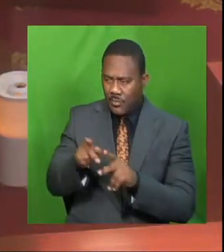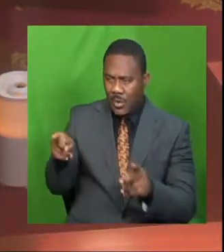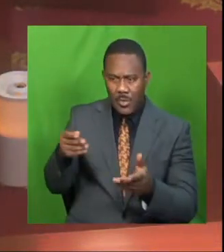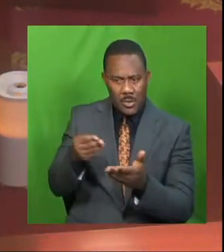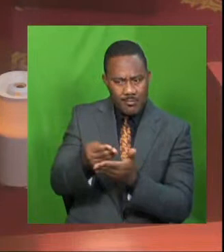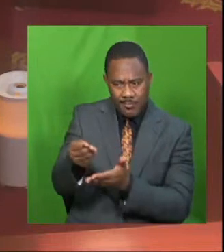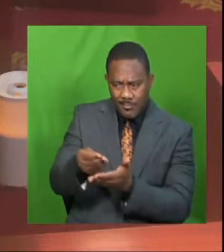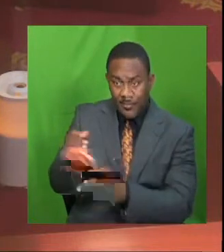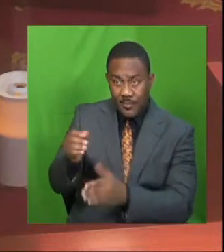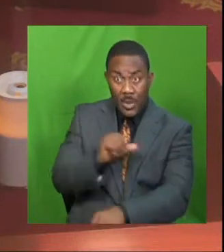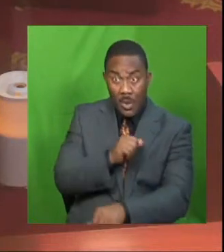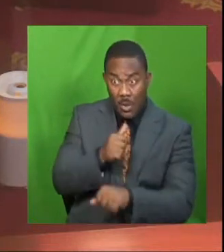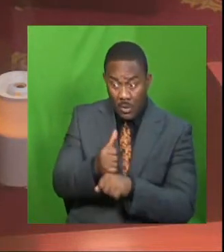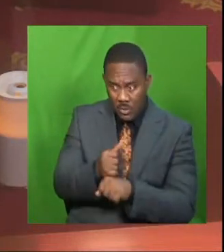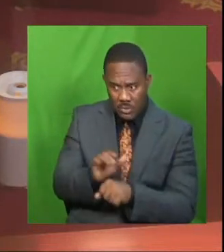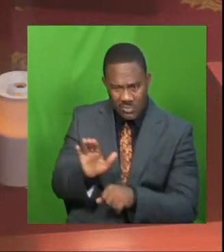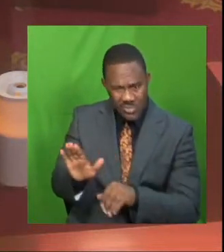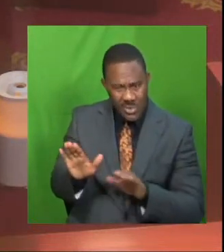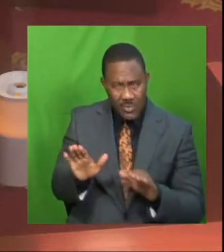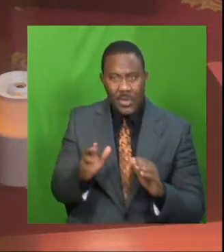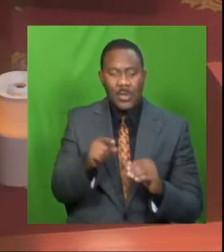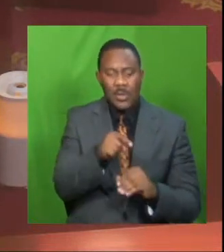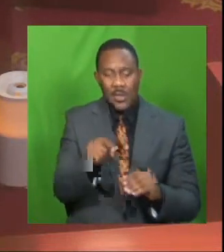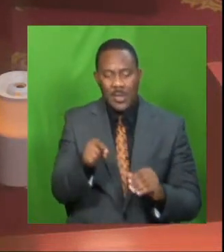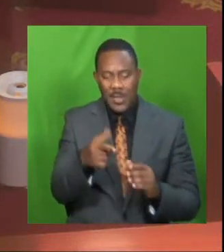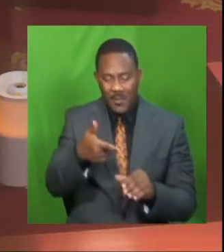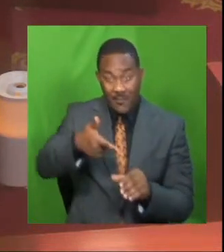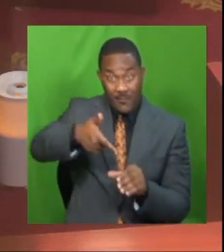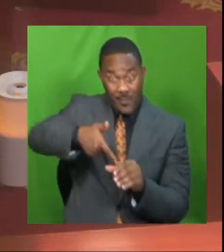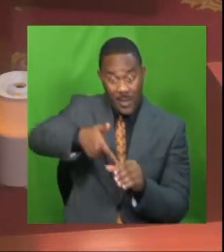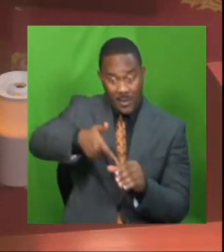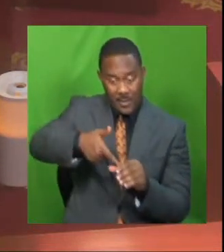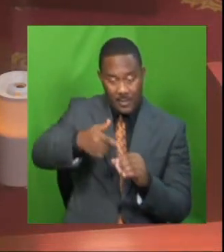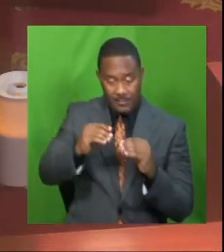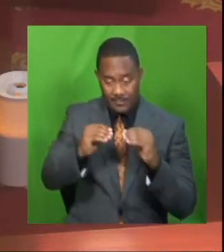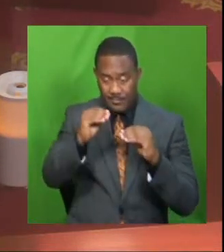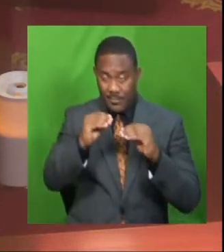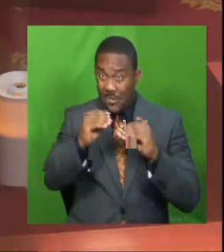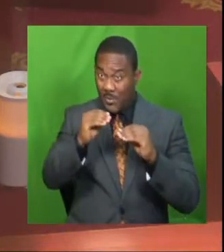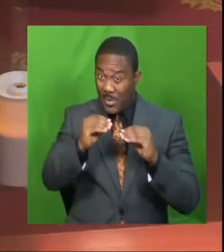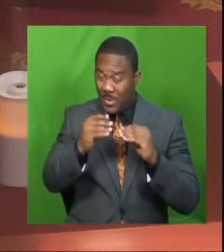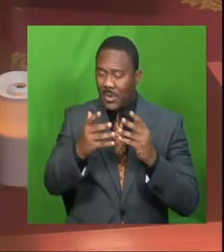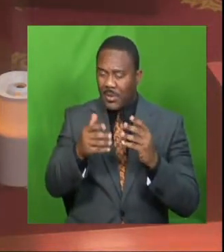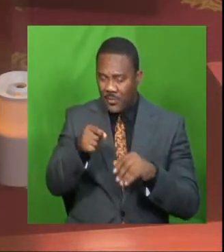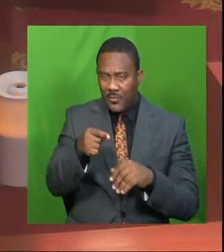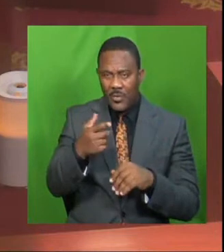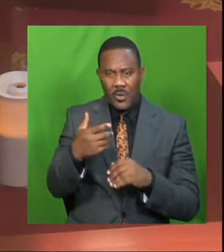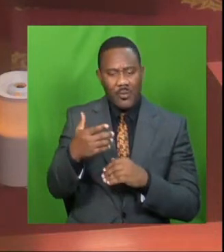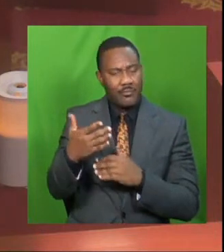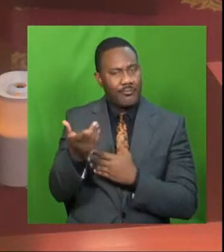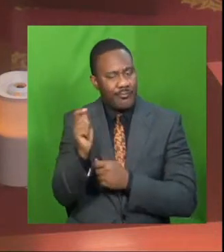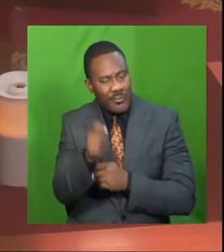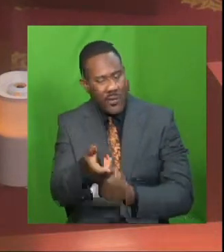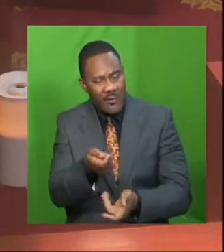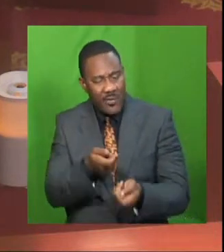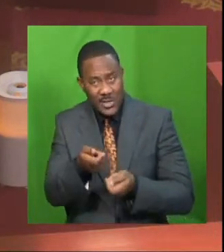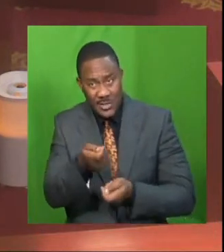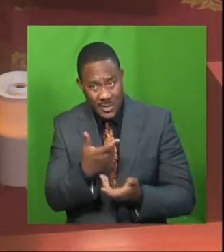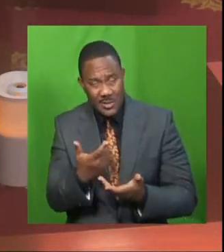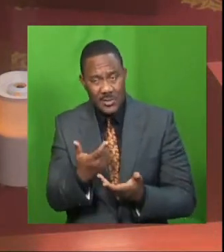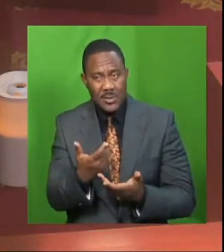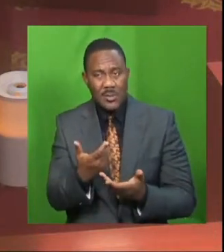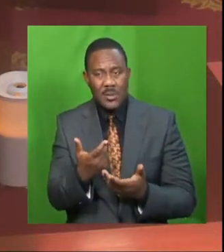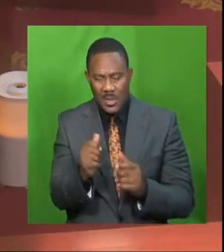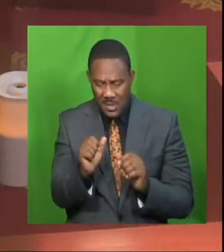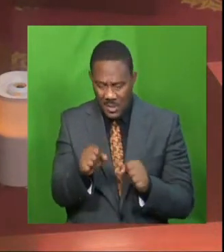implement the automated premise fuel dispensing outlets across the country to